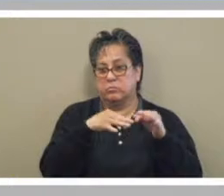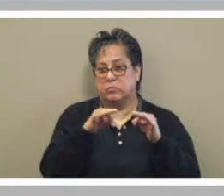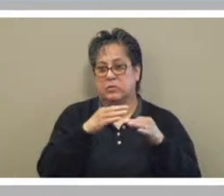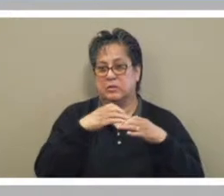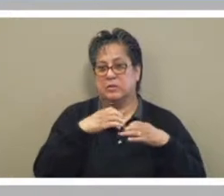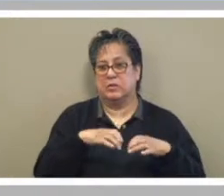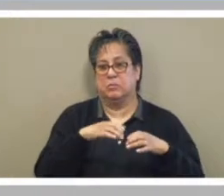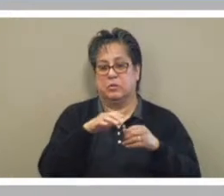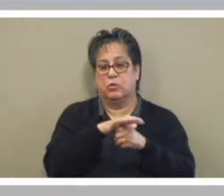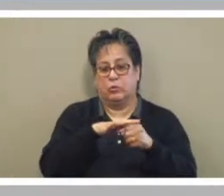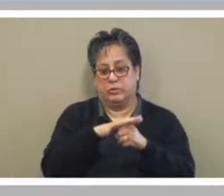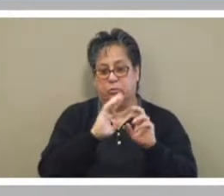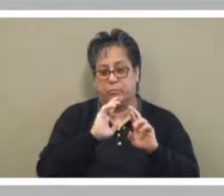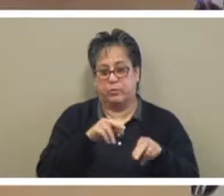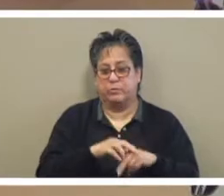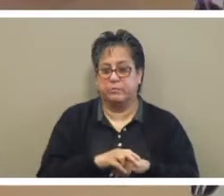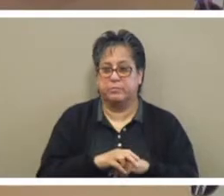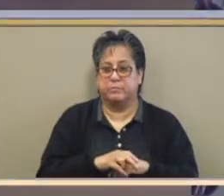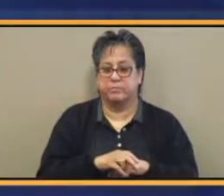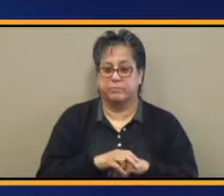customer education report.